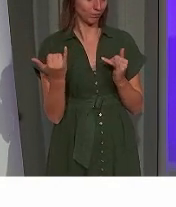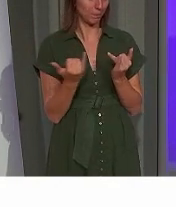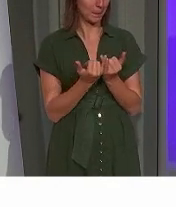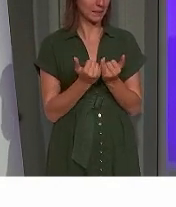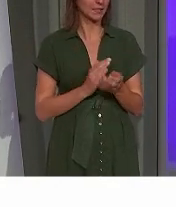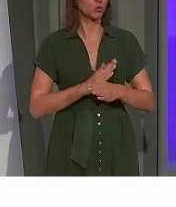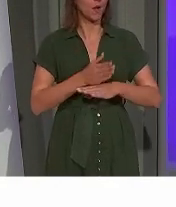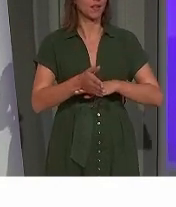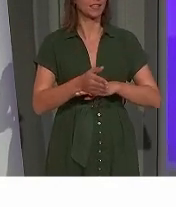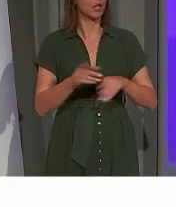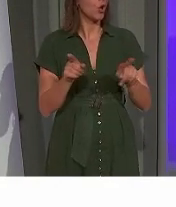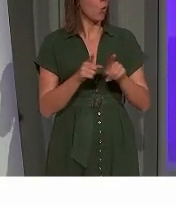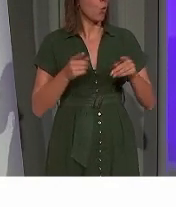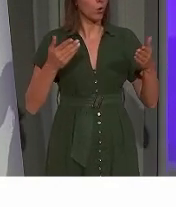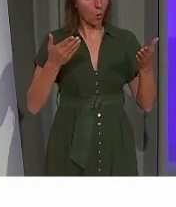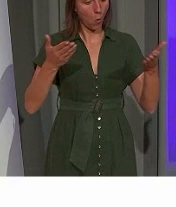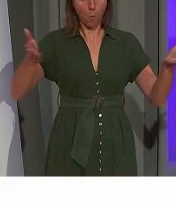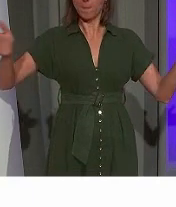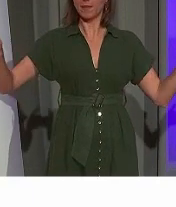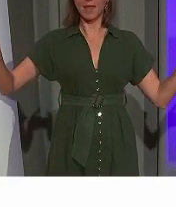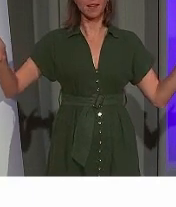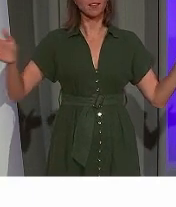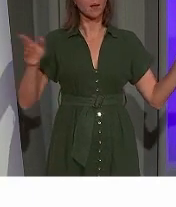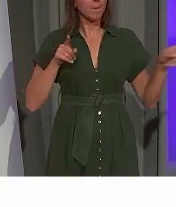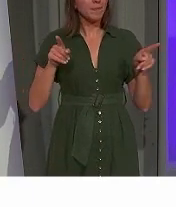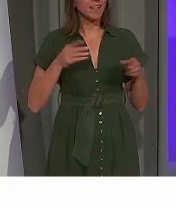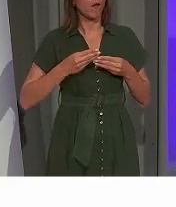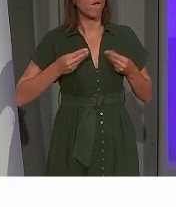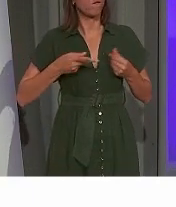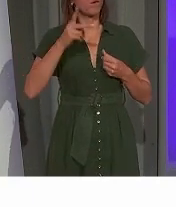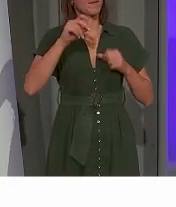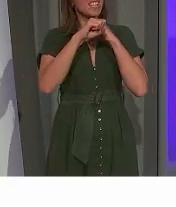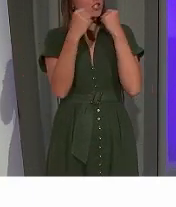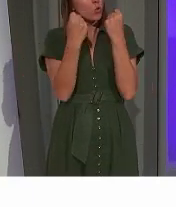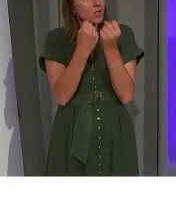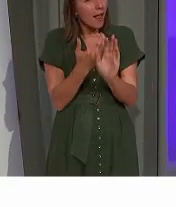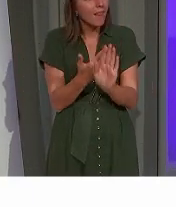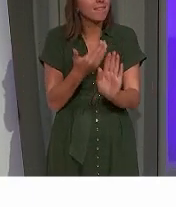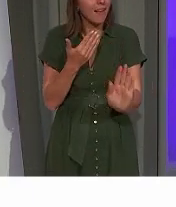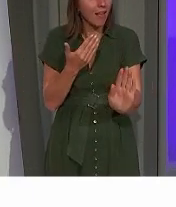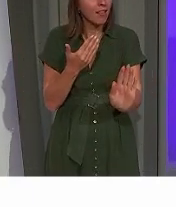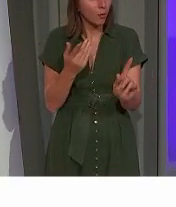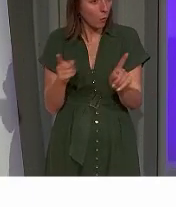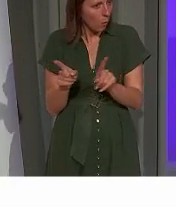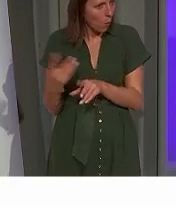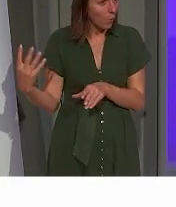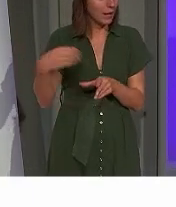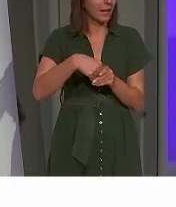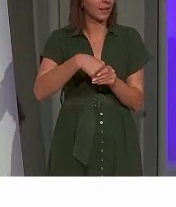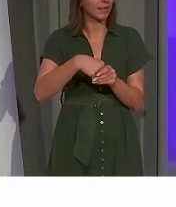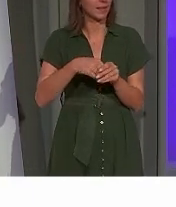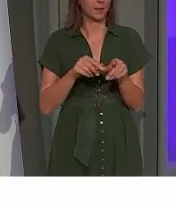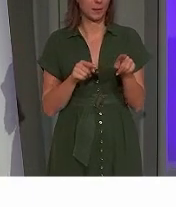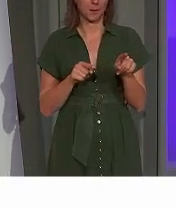with 4%, and then you will create an open space. The social security, the openness is there.